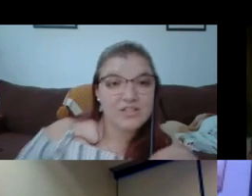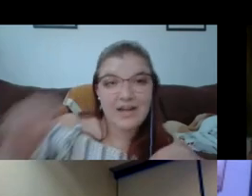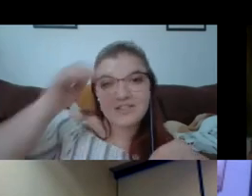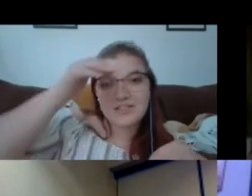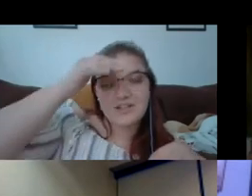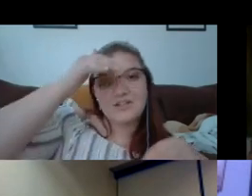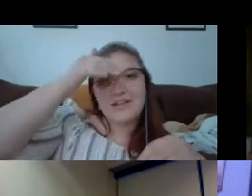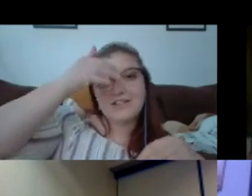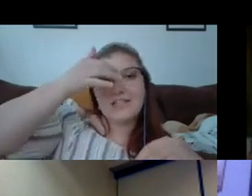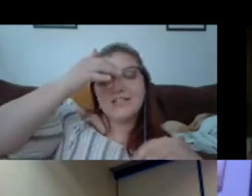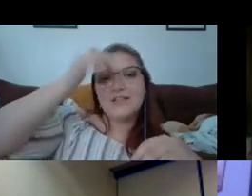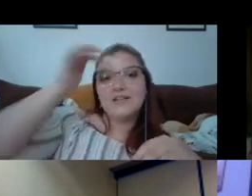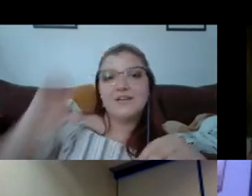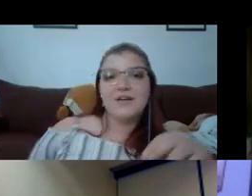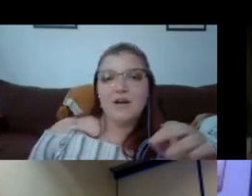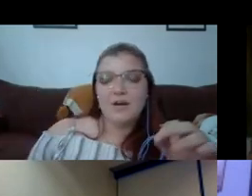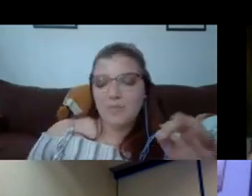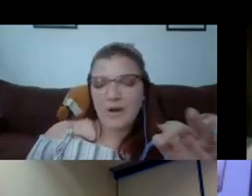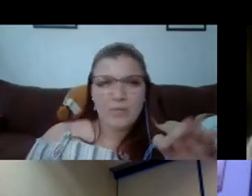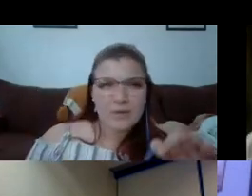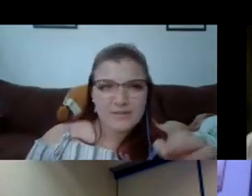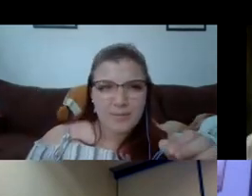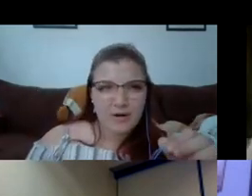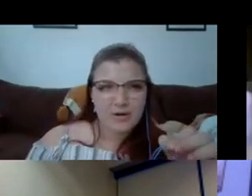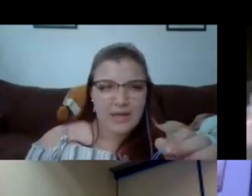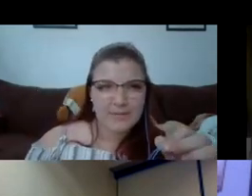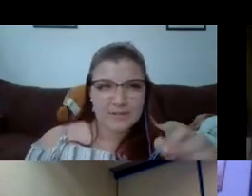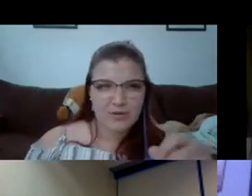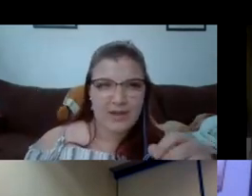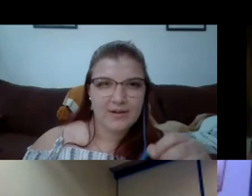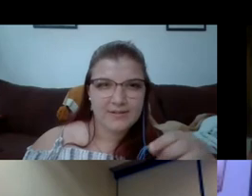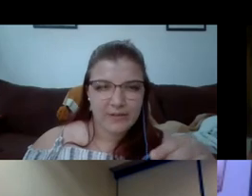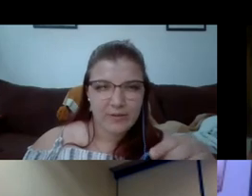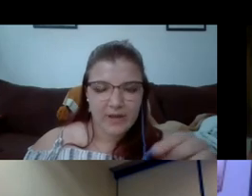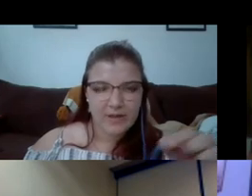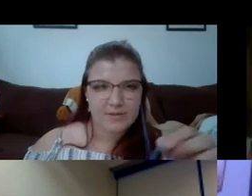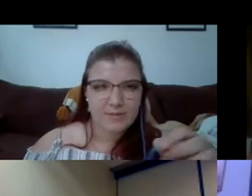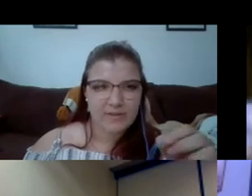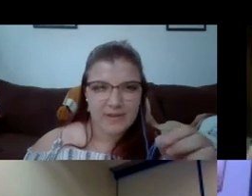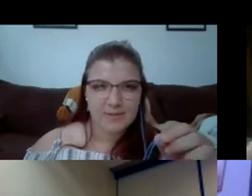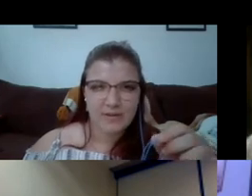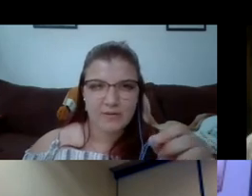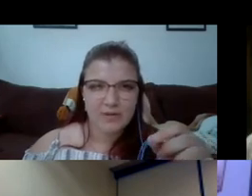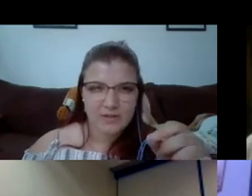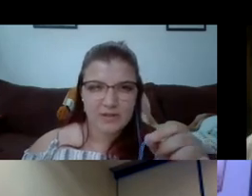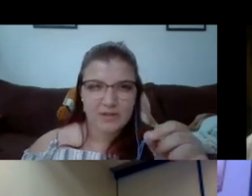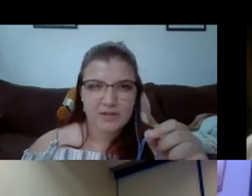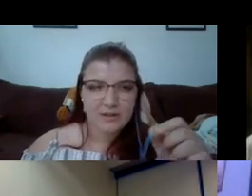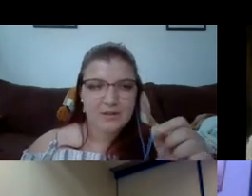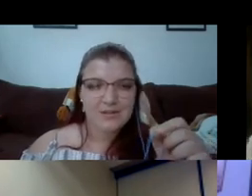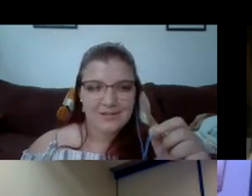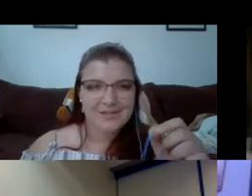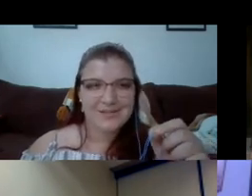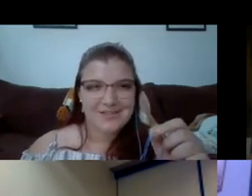a question, actually, Dr. Leslie. Where was the bar on campus located? Is that the one that used to be in the basement of the Union?